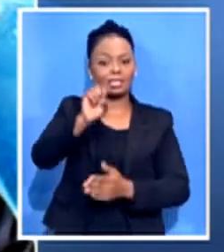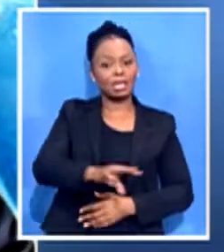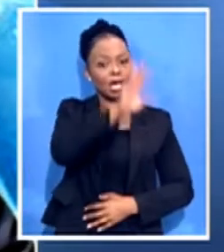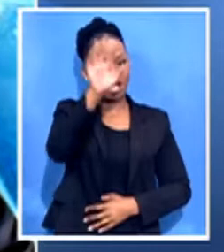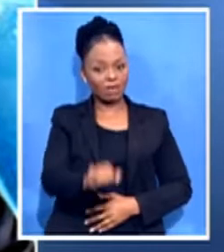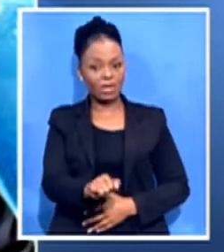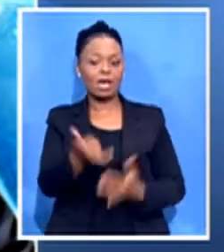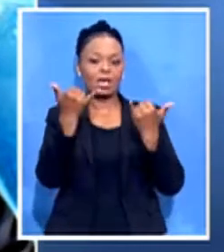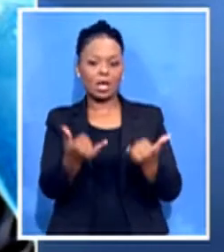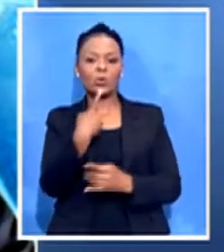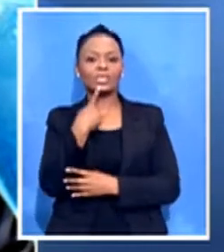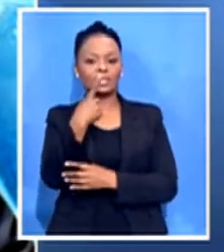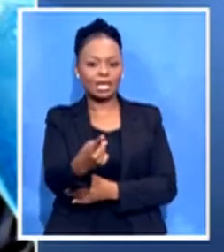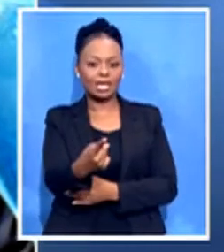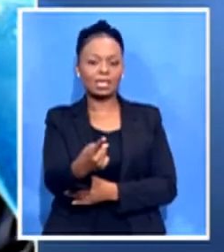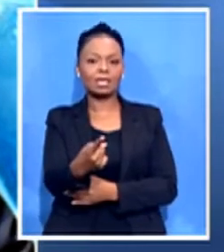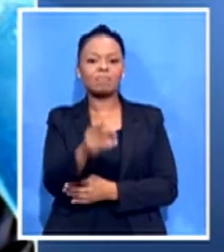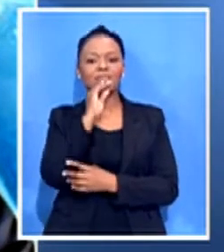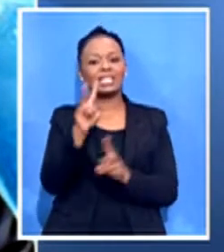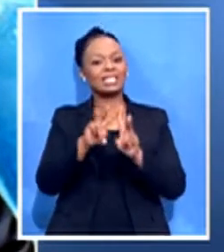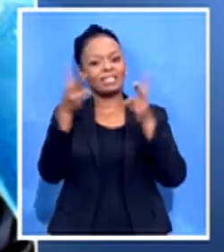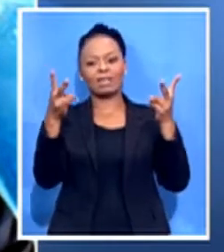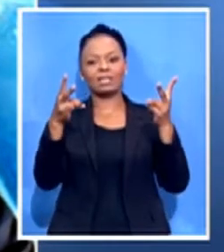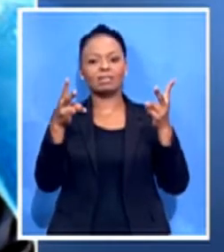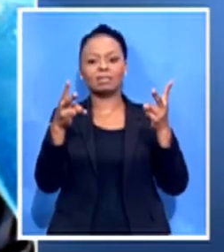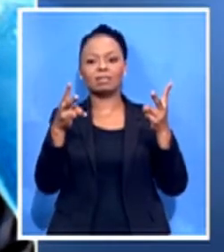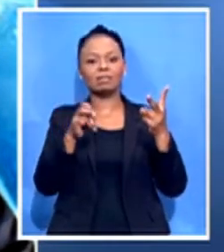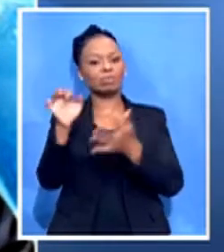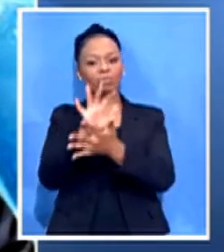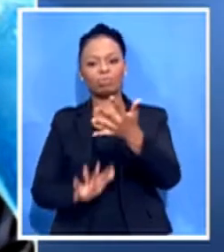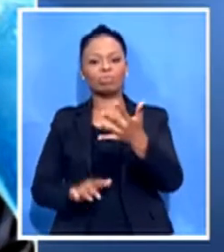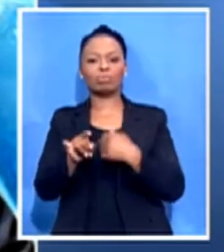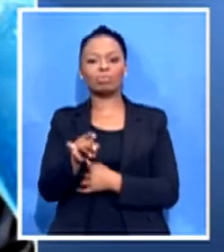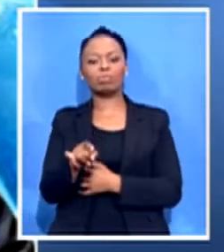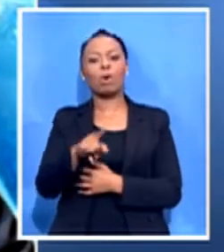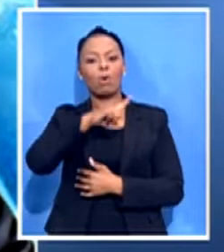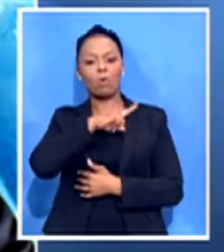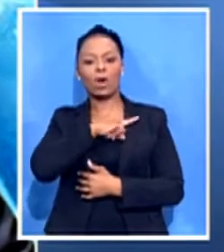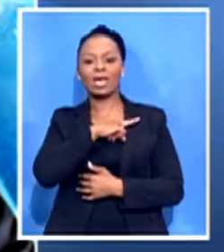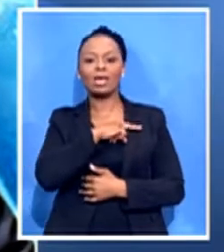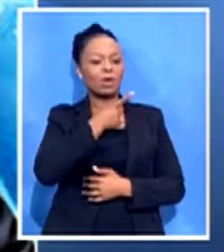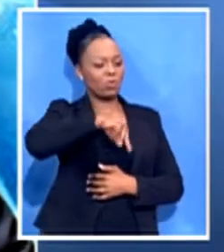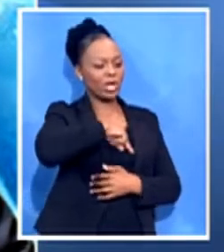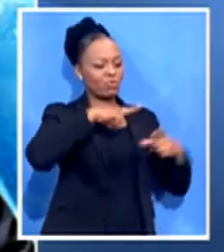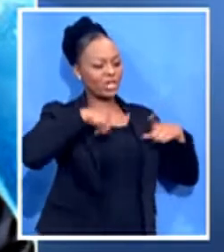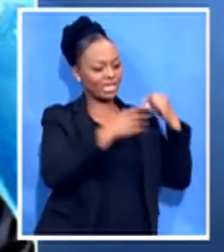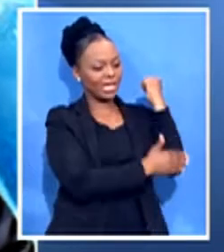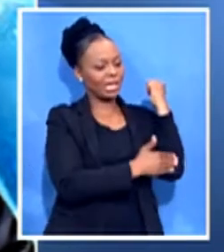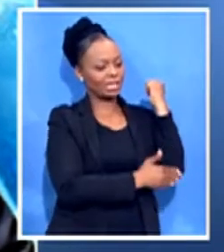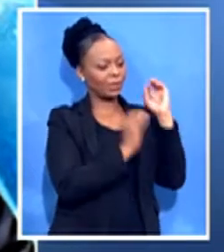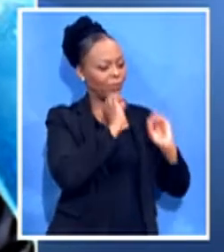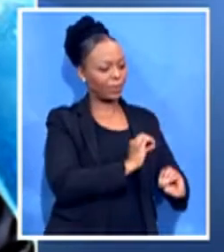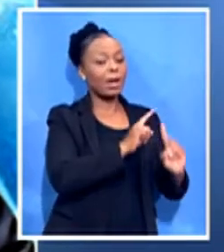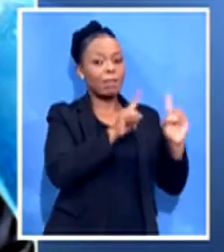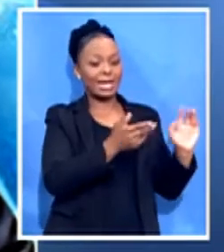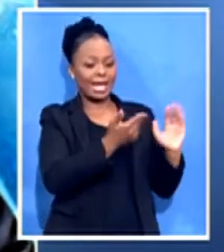different situation, because even if we are not a rich country, however, we are expected to buy our own vaccines. And